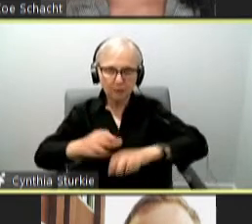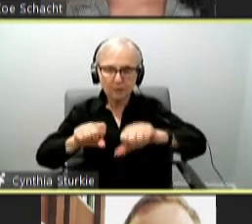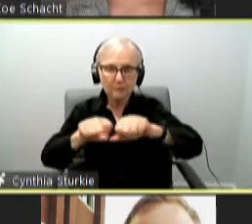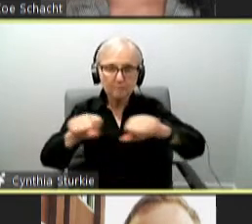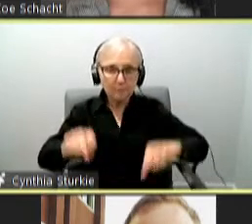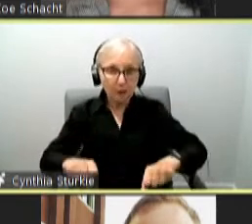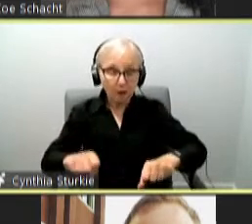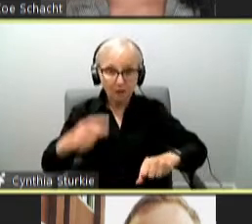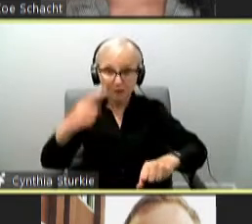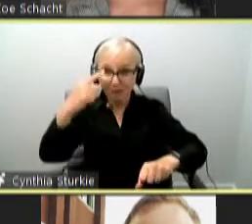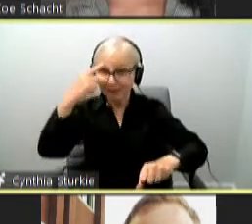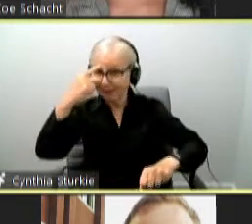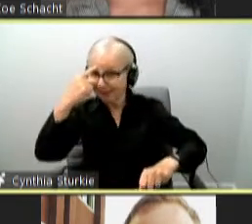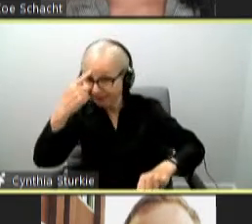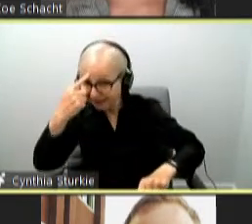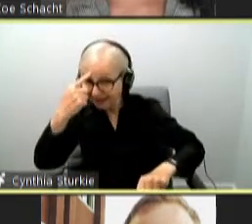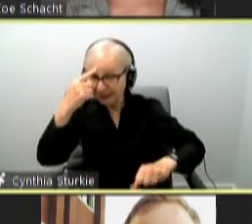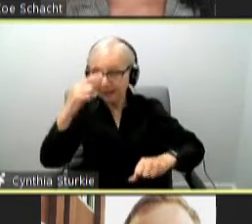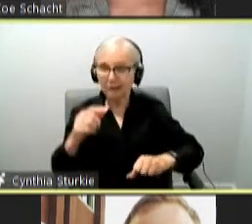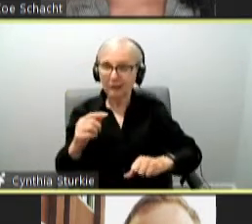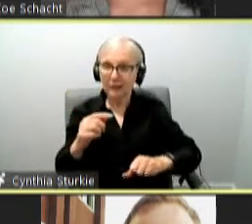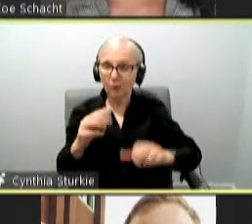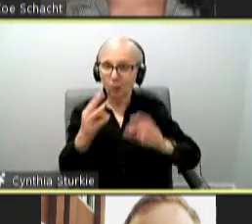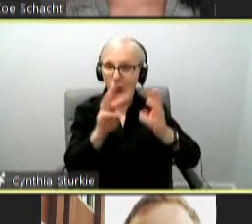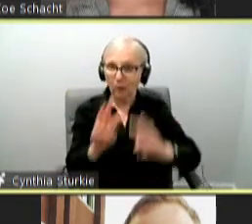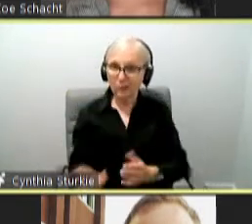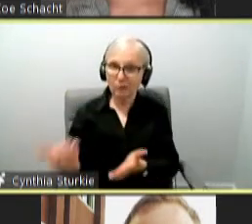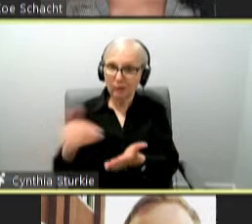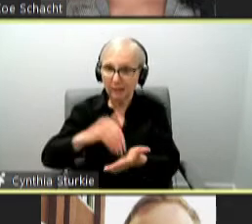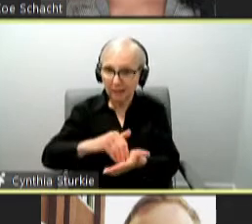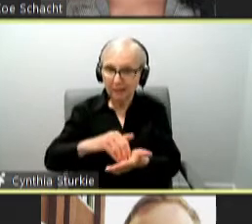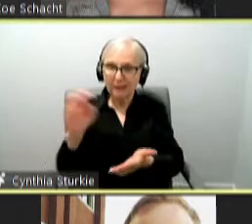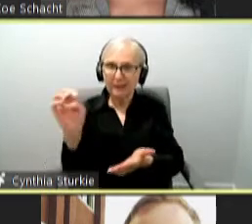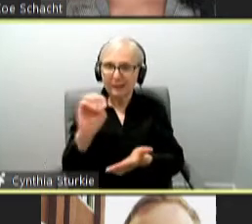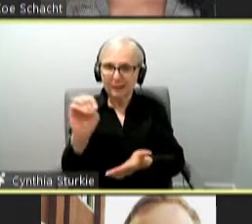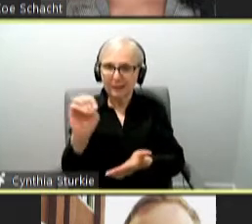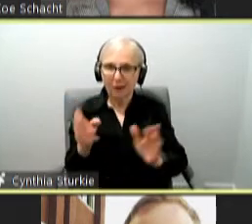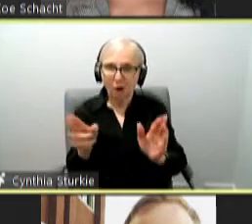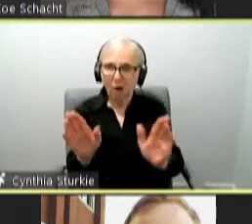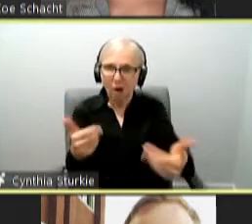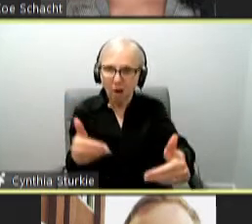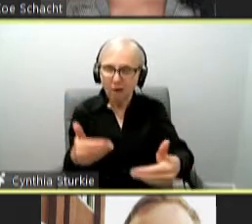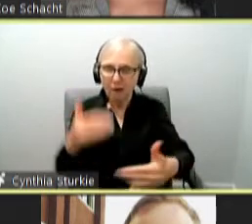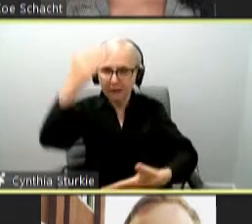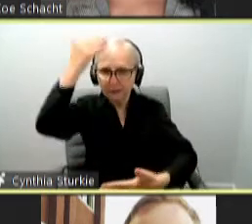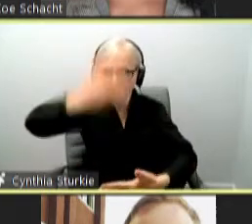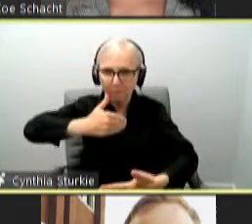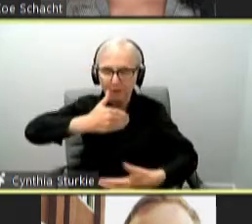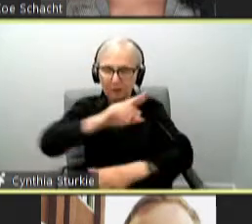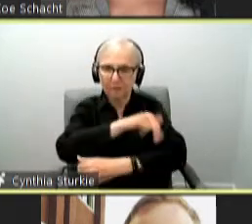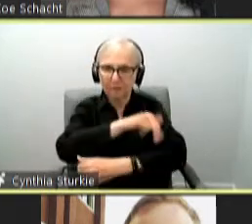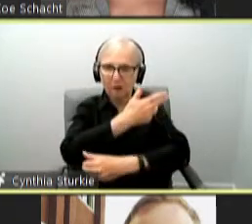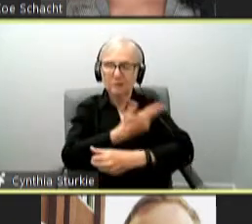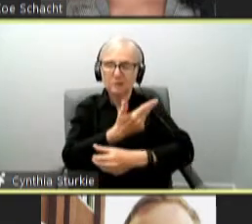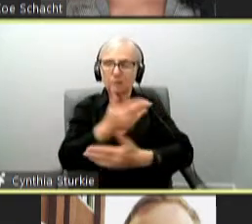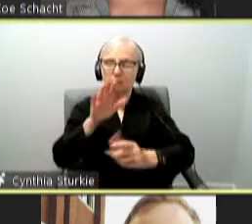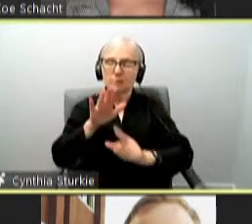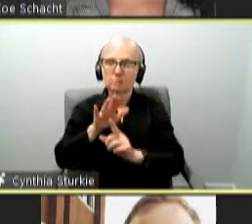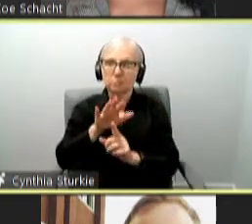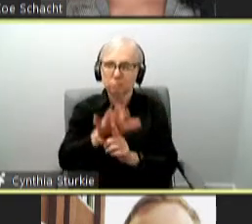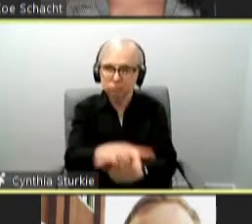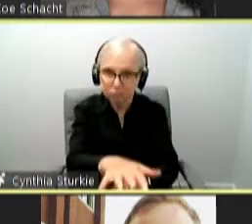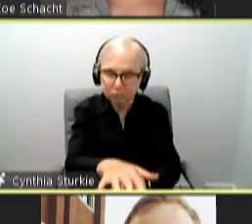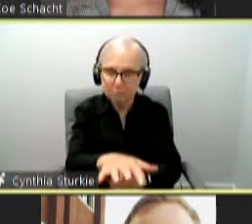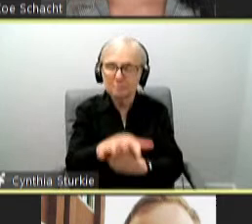something like over the winter where it seemed like in the emergency rooms and kind of the front of the hospital was really taking the brunt that time?